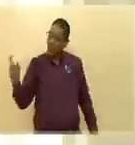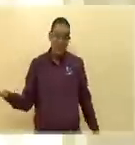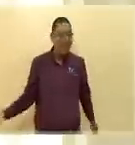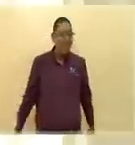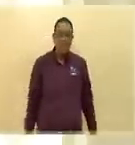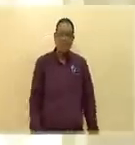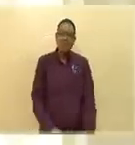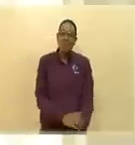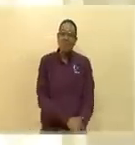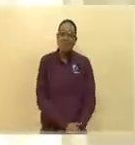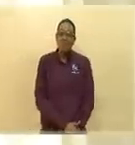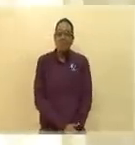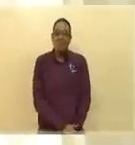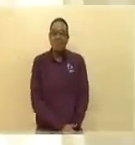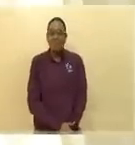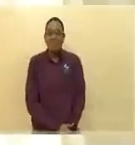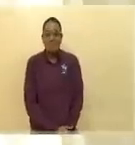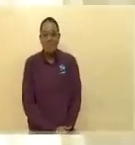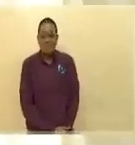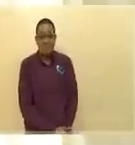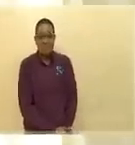applause.